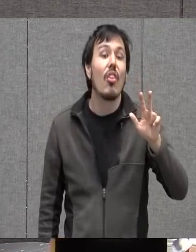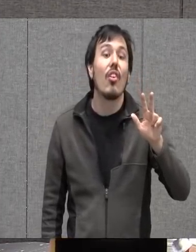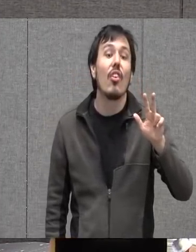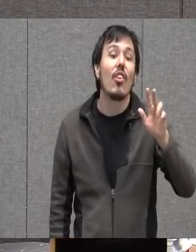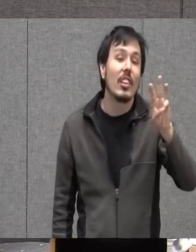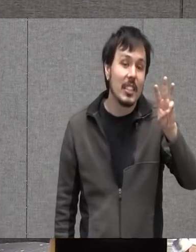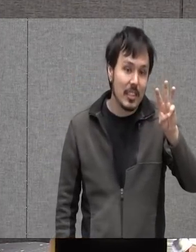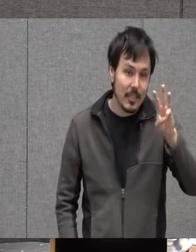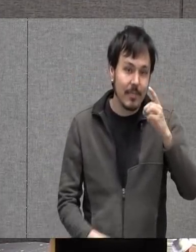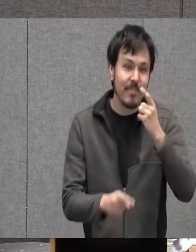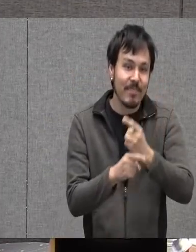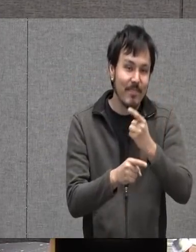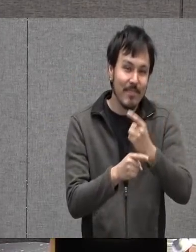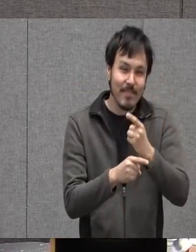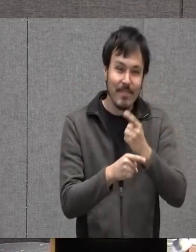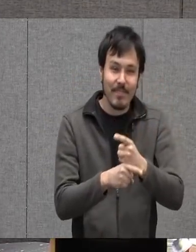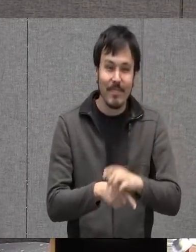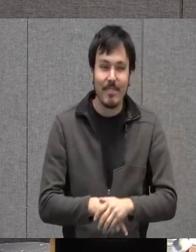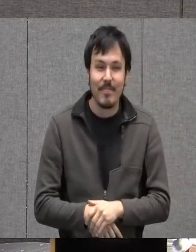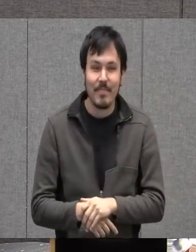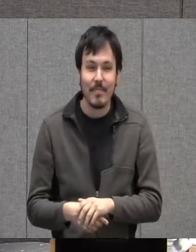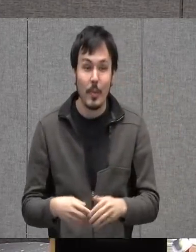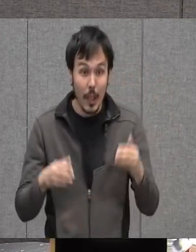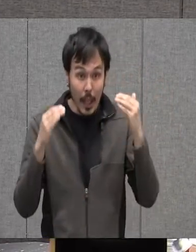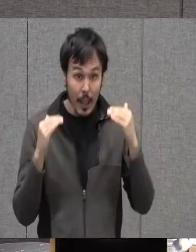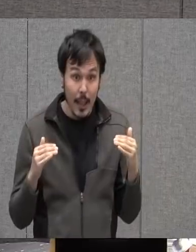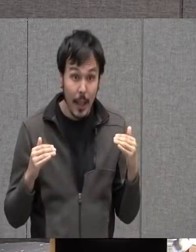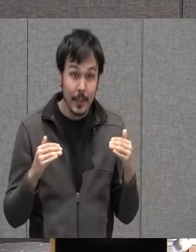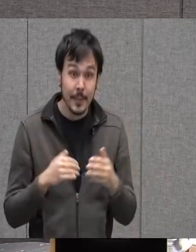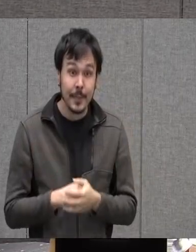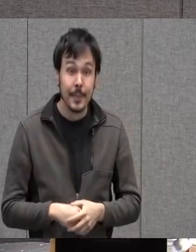36, you're right. And then